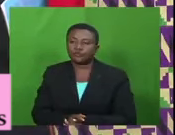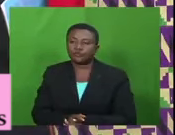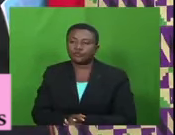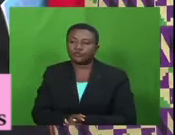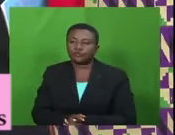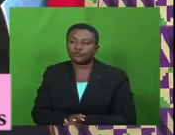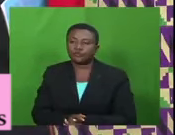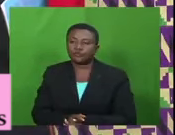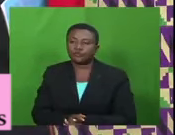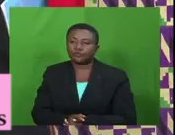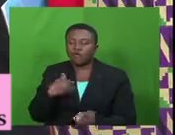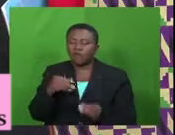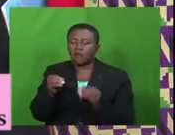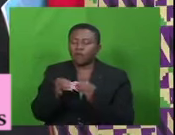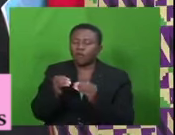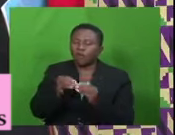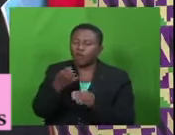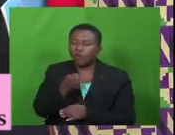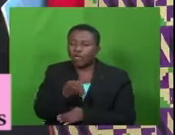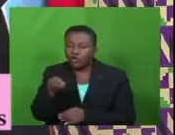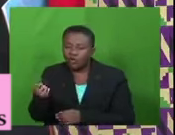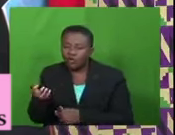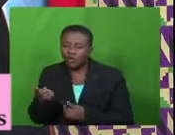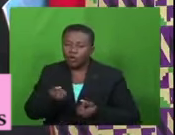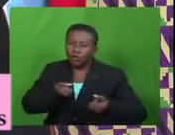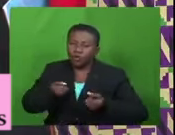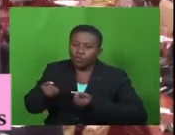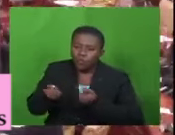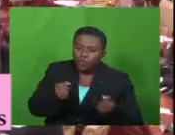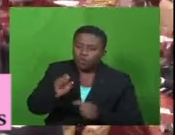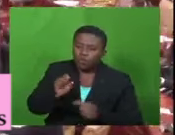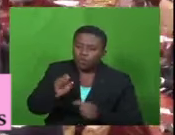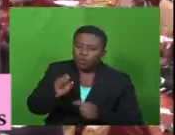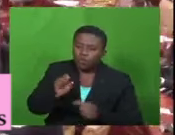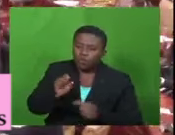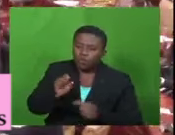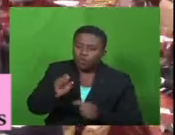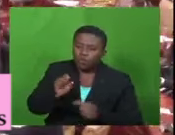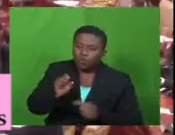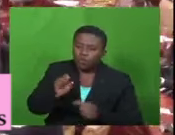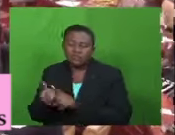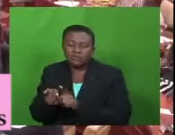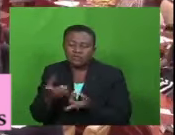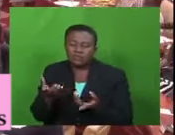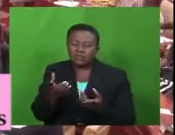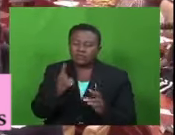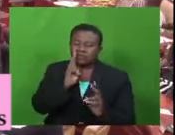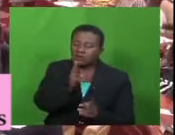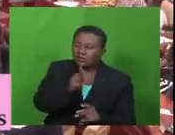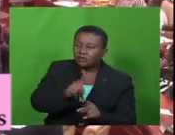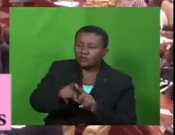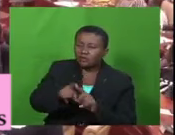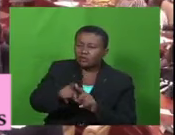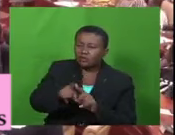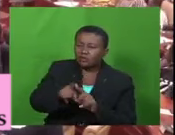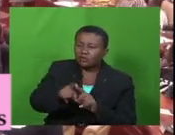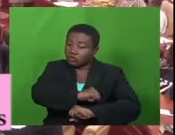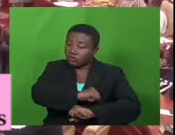Provided more equipment, vehicles, ammunition, etc. to security services than